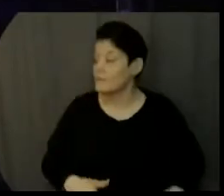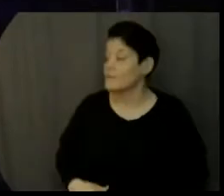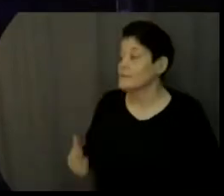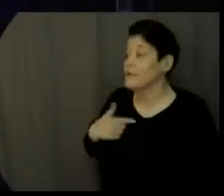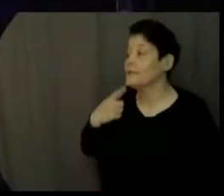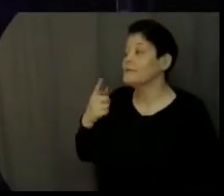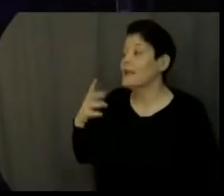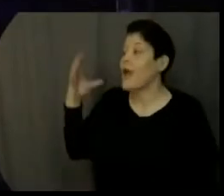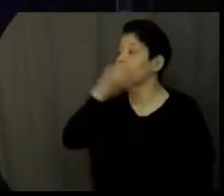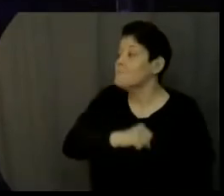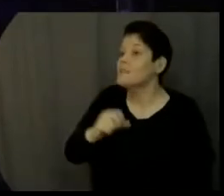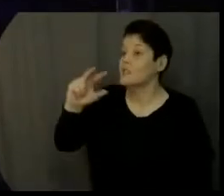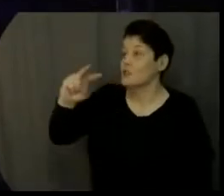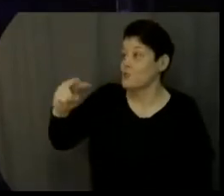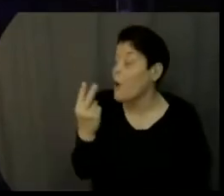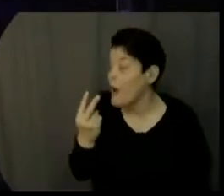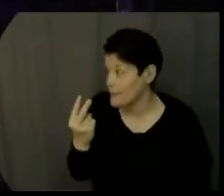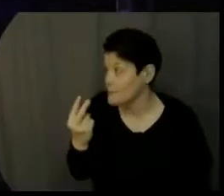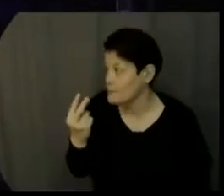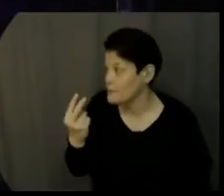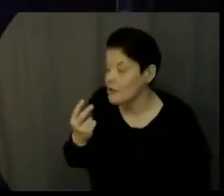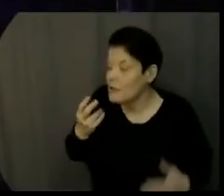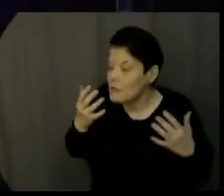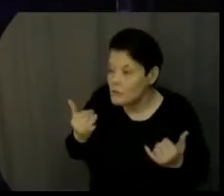going to spend an hour and a half